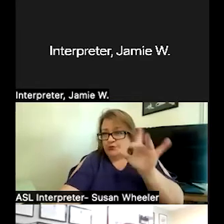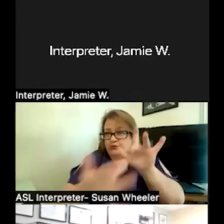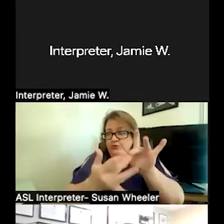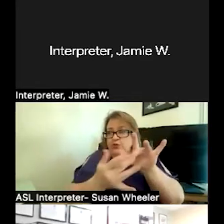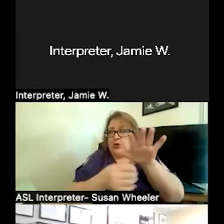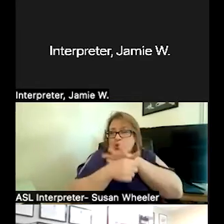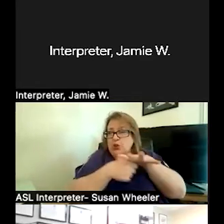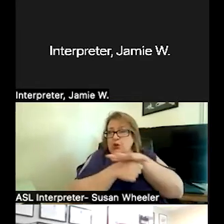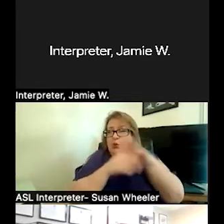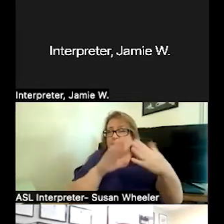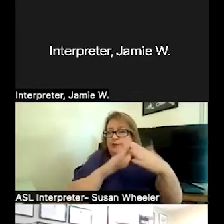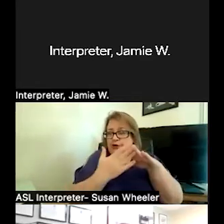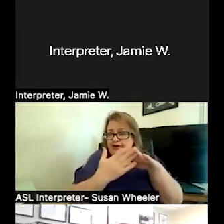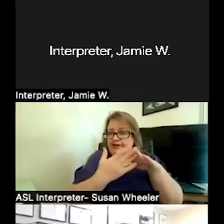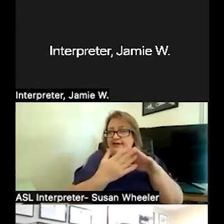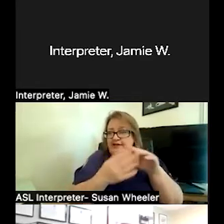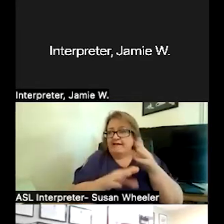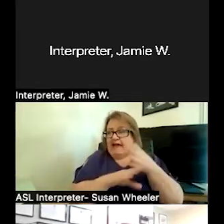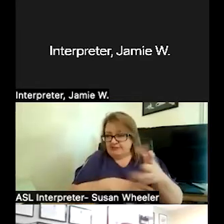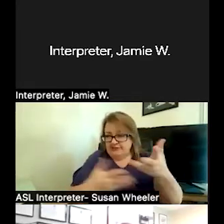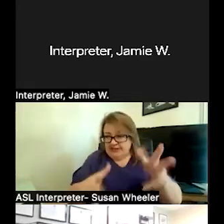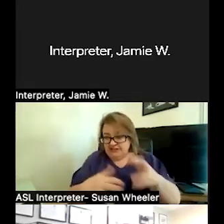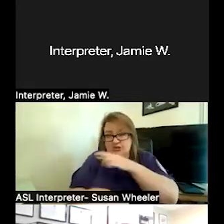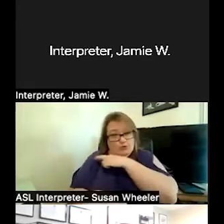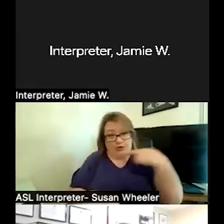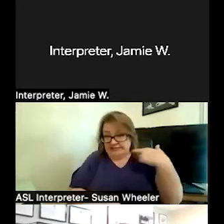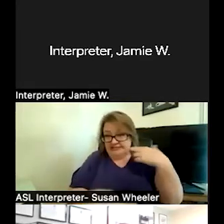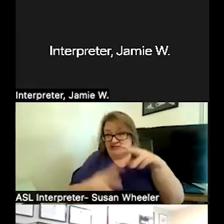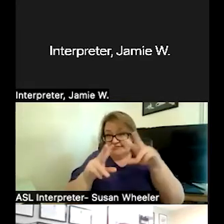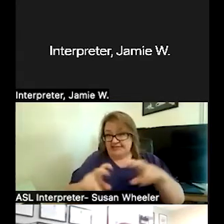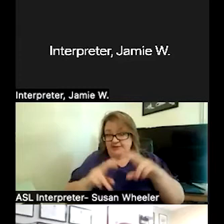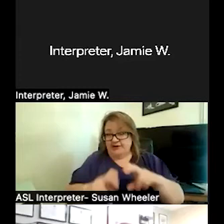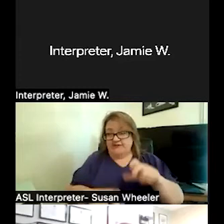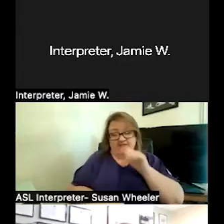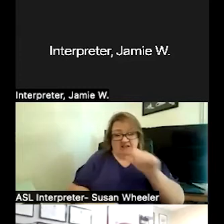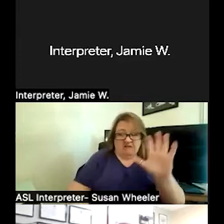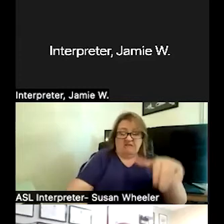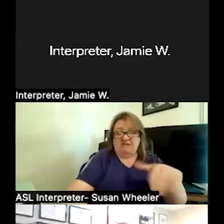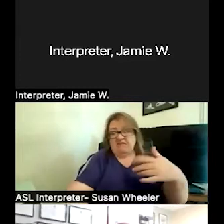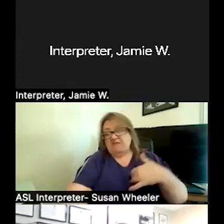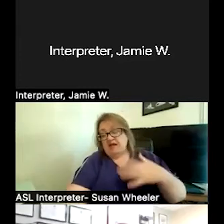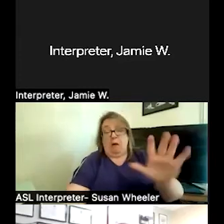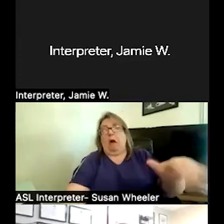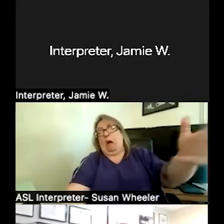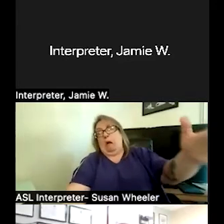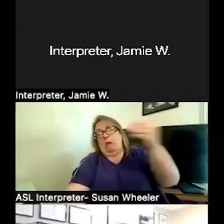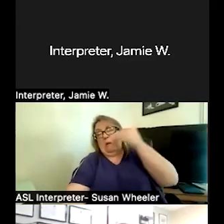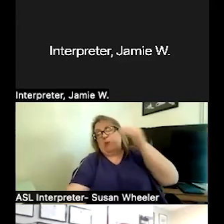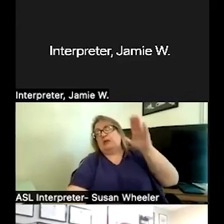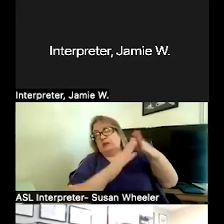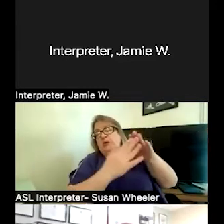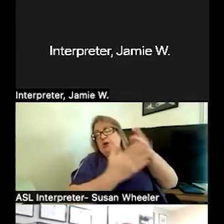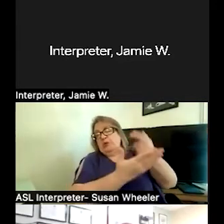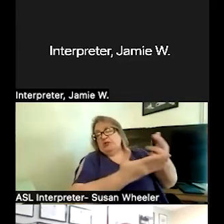local community after you do the risk assessment, or even if you don't and you're aware of that community